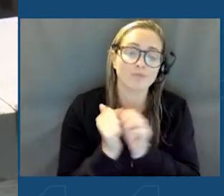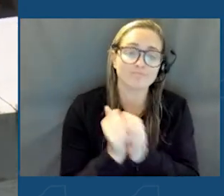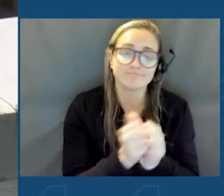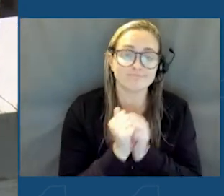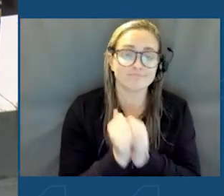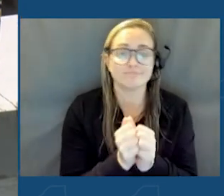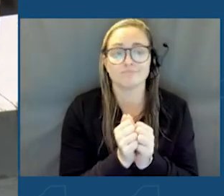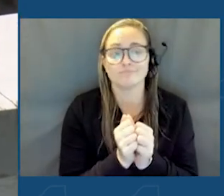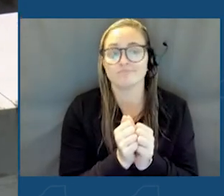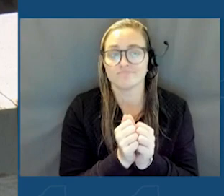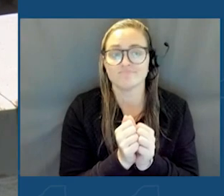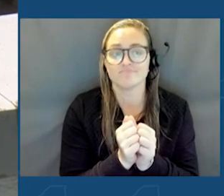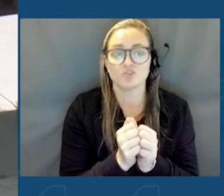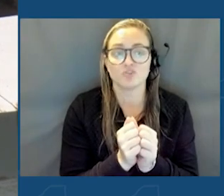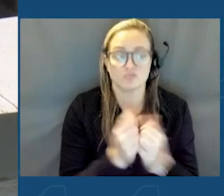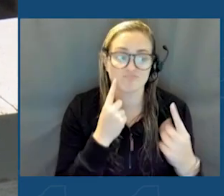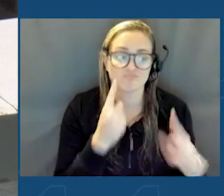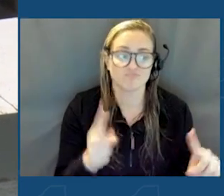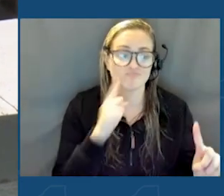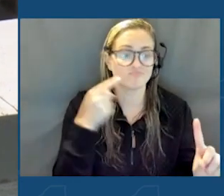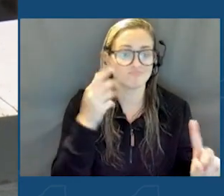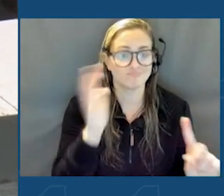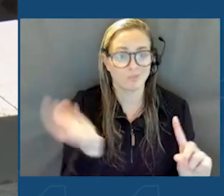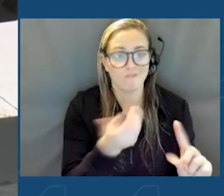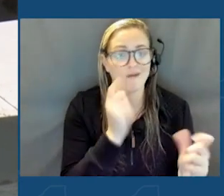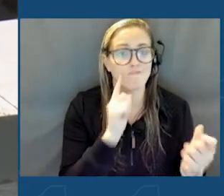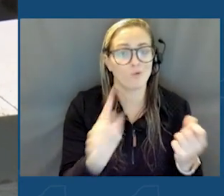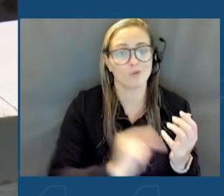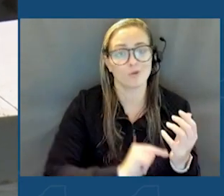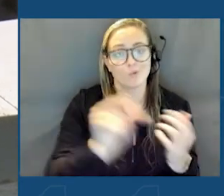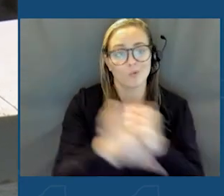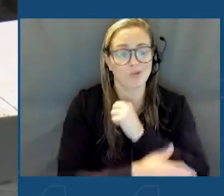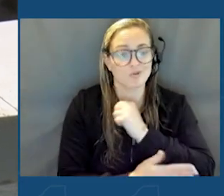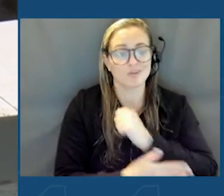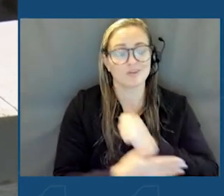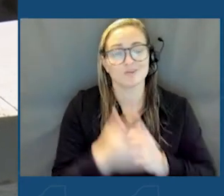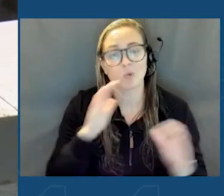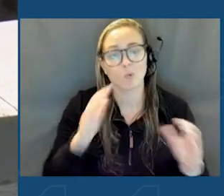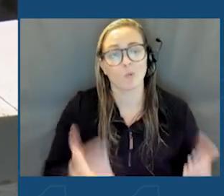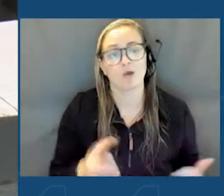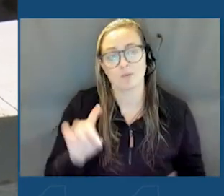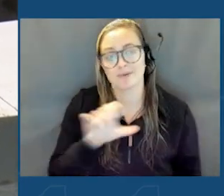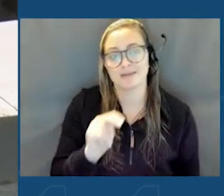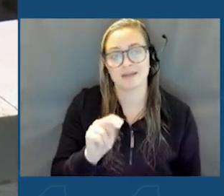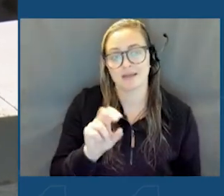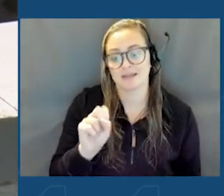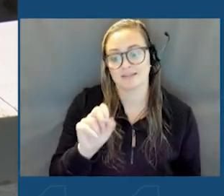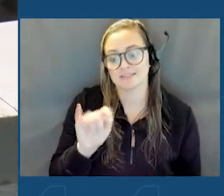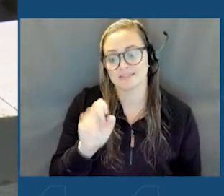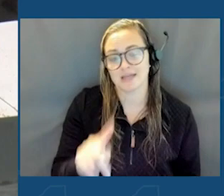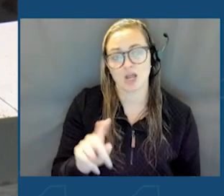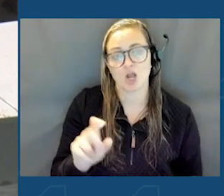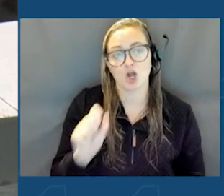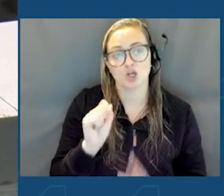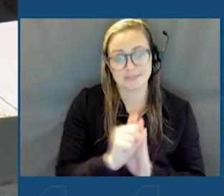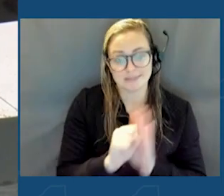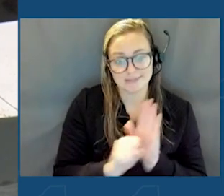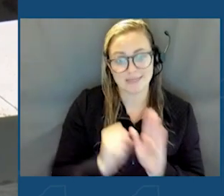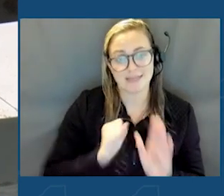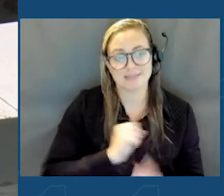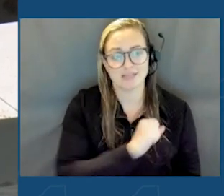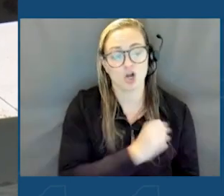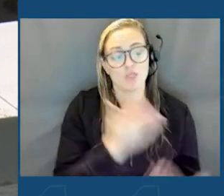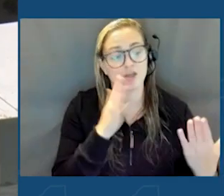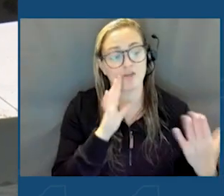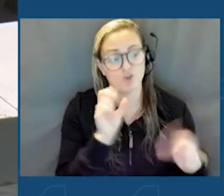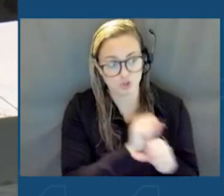deliver for the North Country, something I truly believe in. And let's give a warm welcome to Dan Steck, our state senator, and thank him for his service.